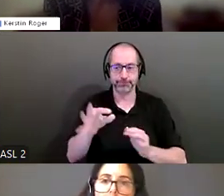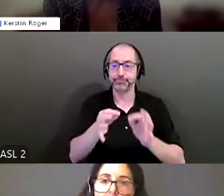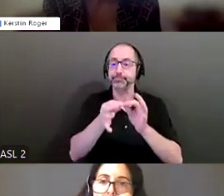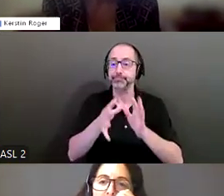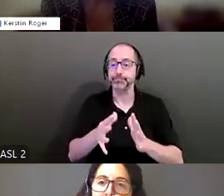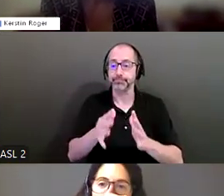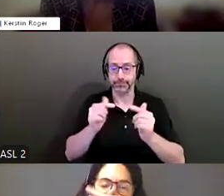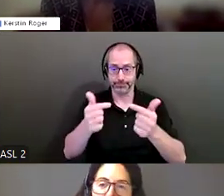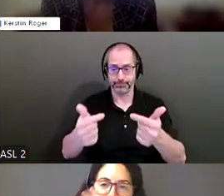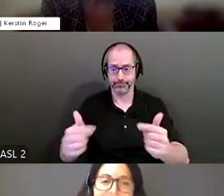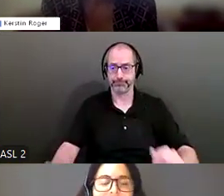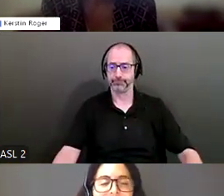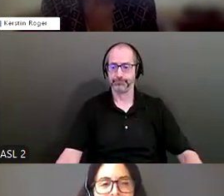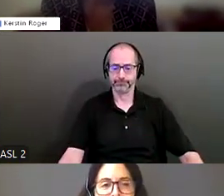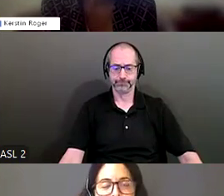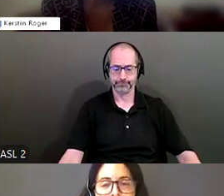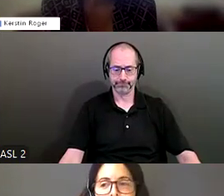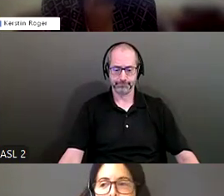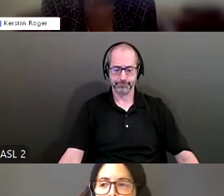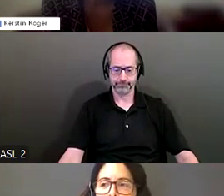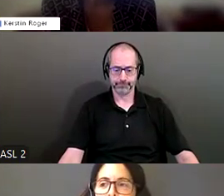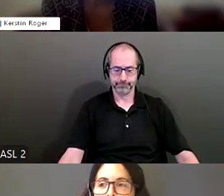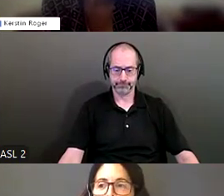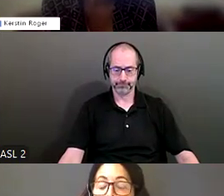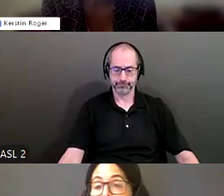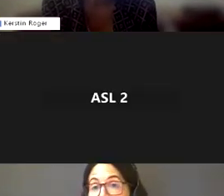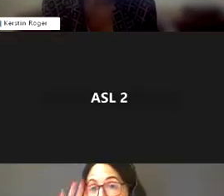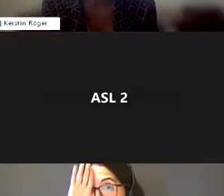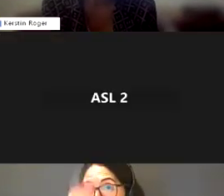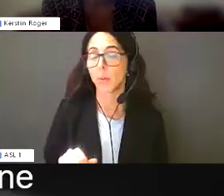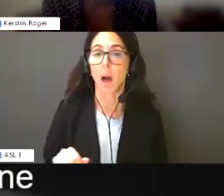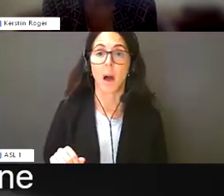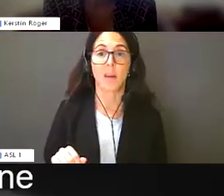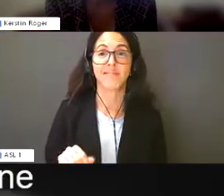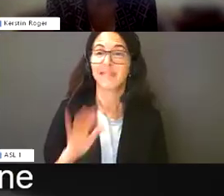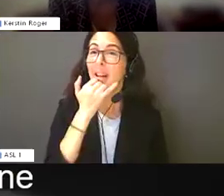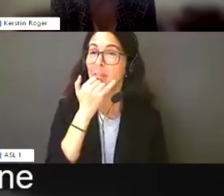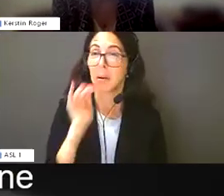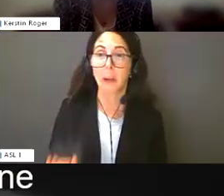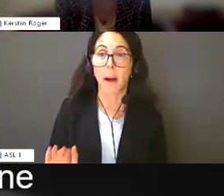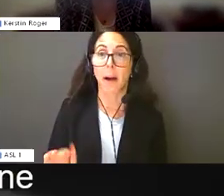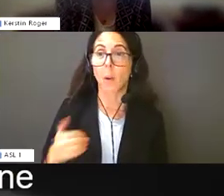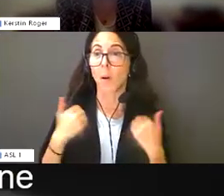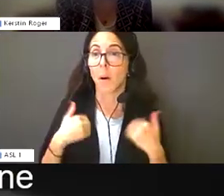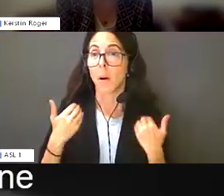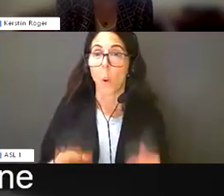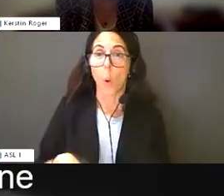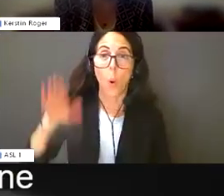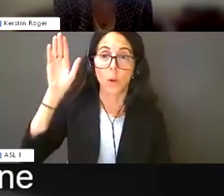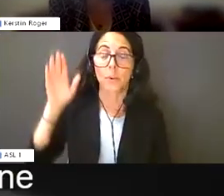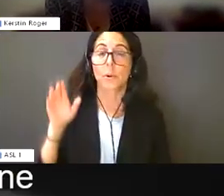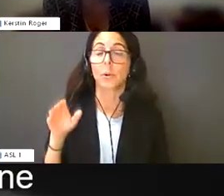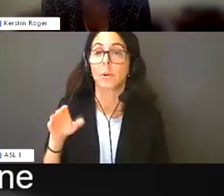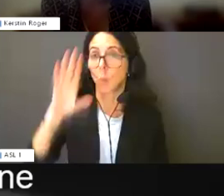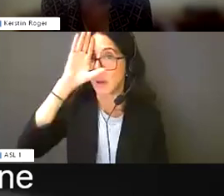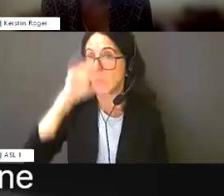Of course, we know typically with abuse across the lifespan, and this is no different for older adults, is the